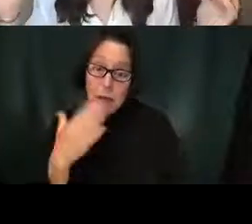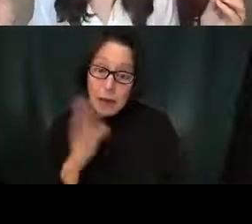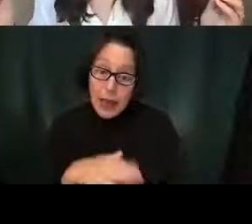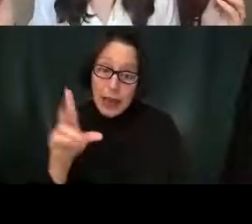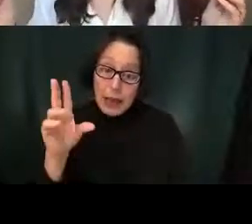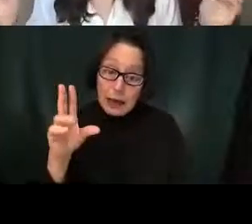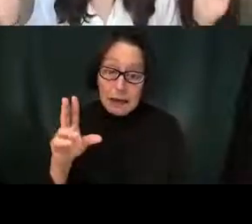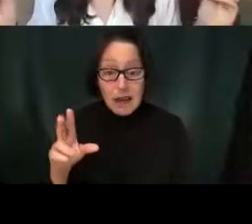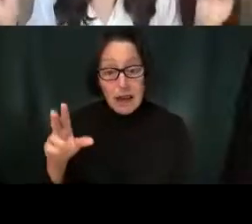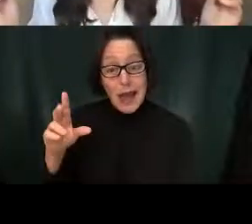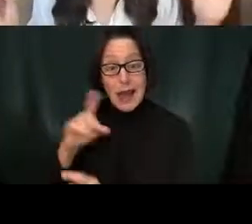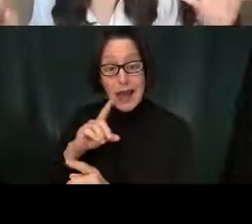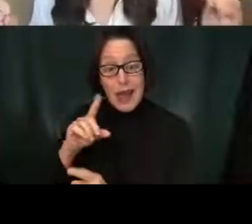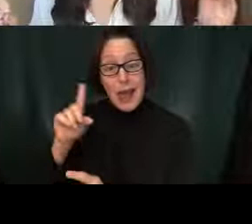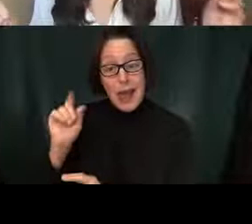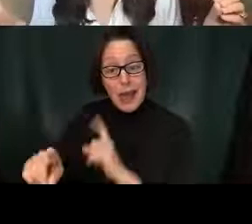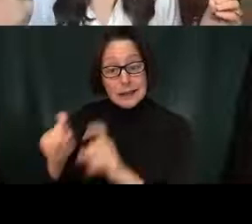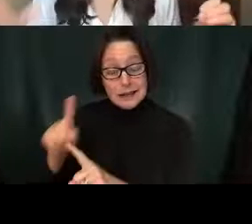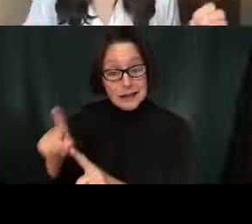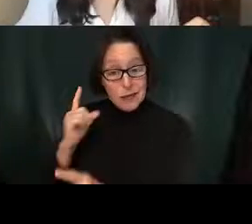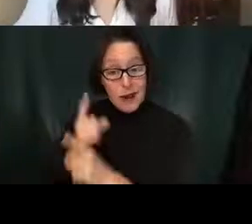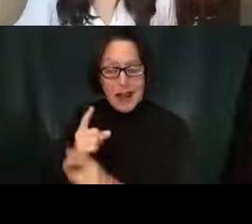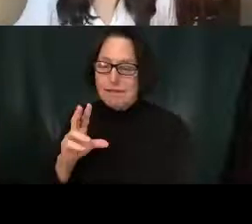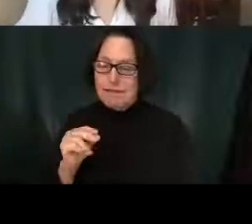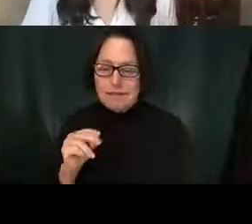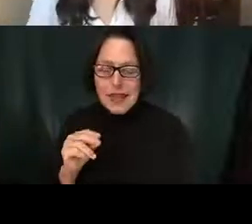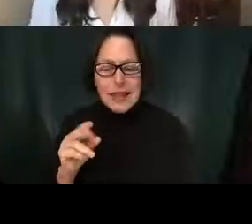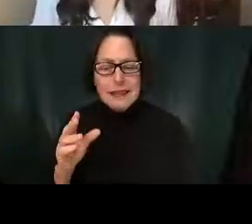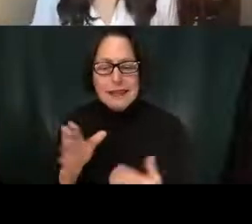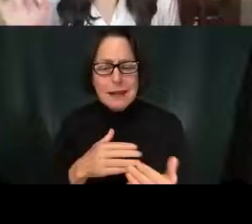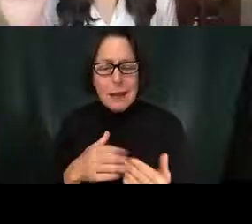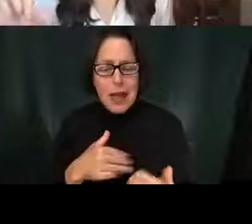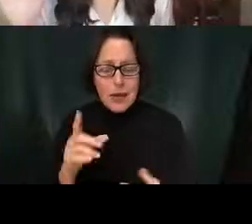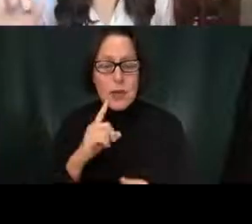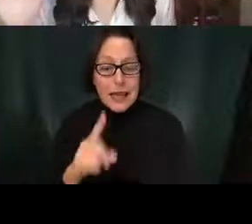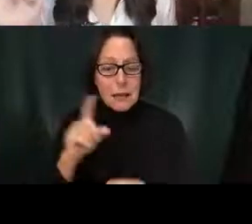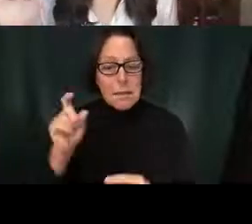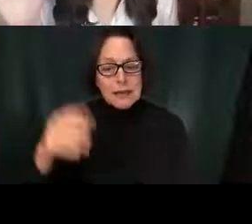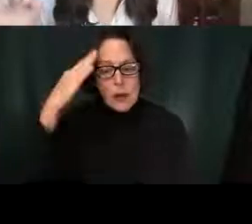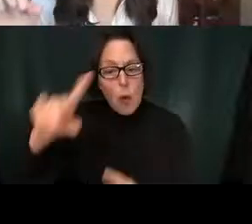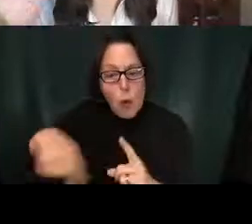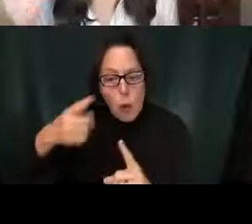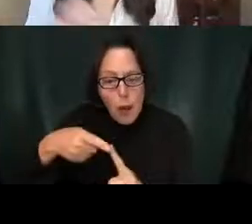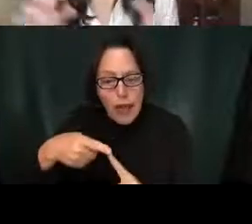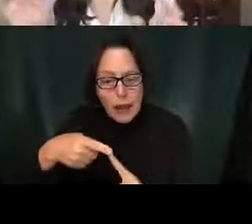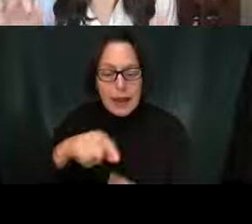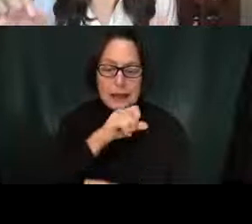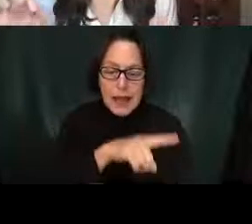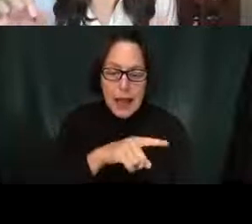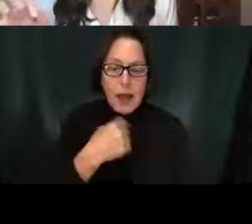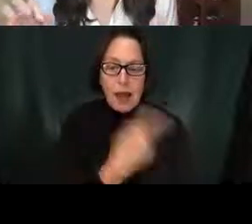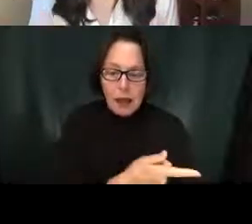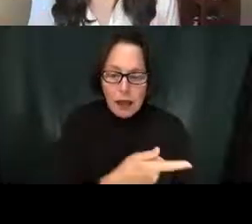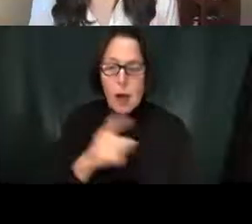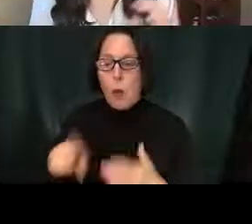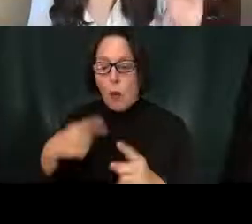asking is right. It's about knowing when to tell and when to ask. And one of the unintended